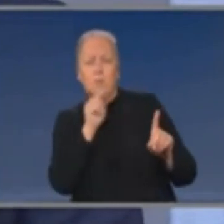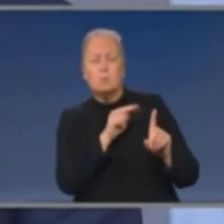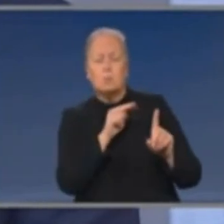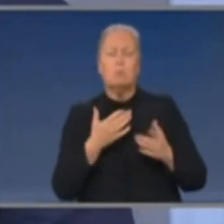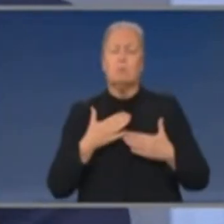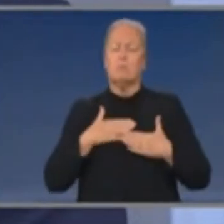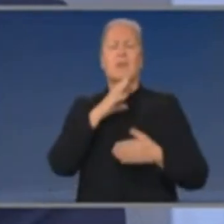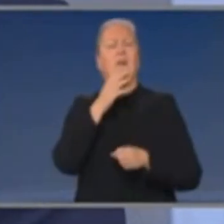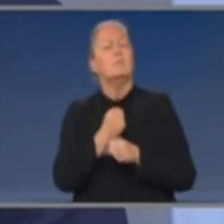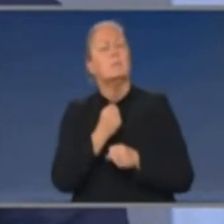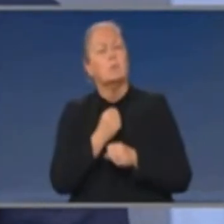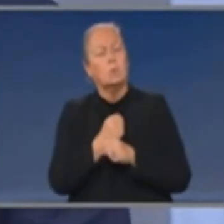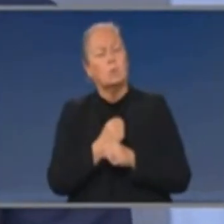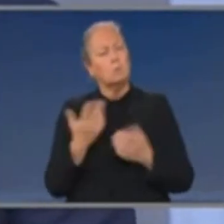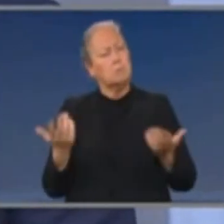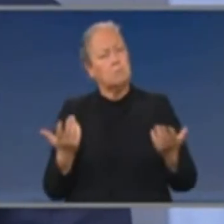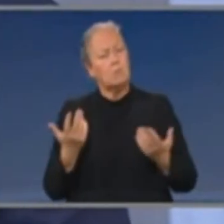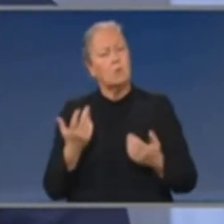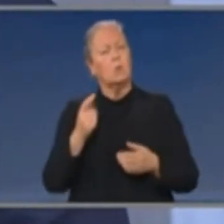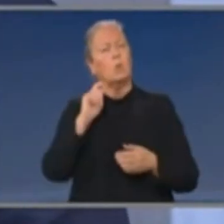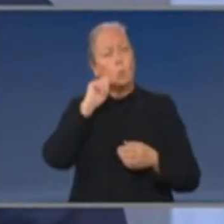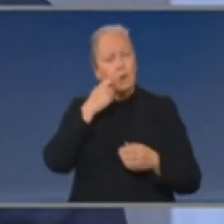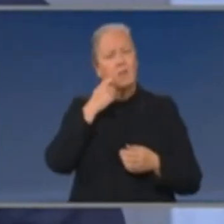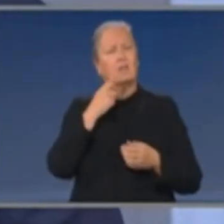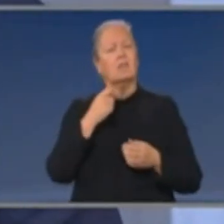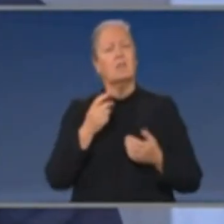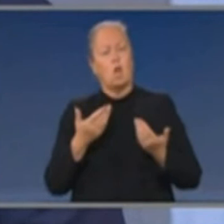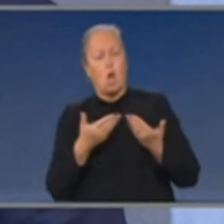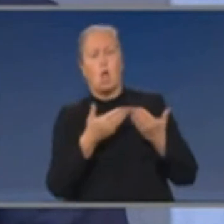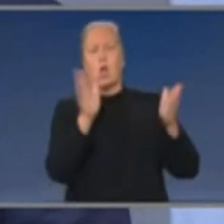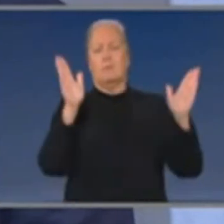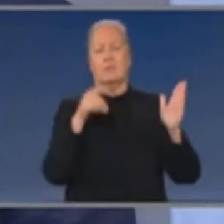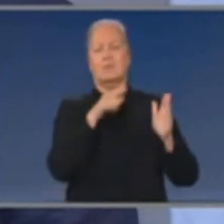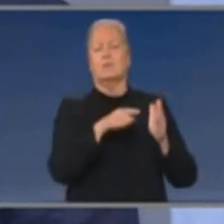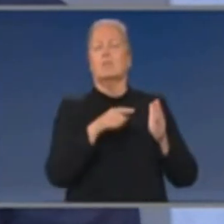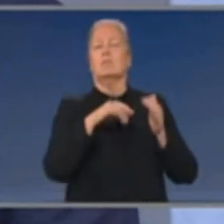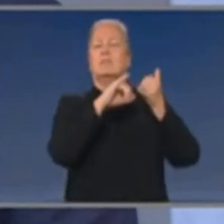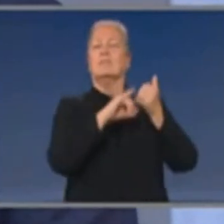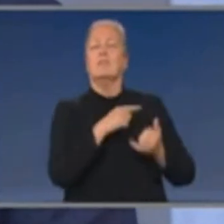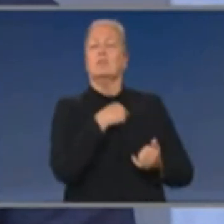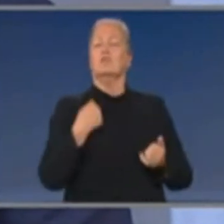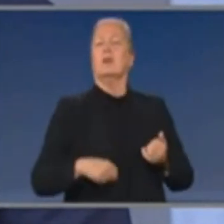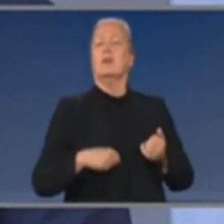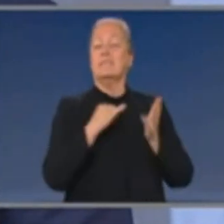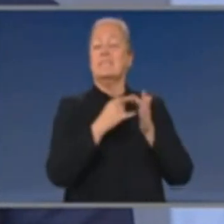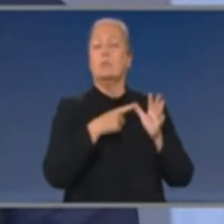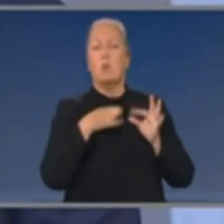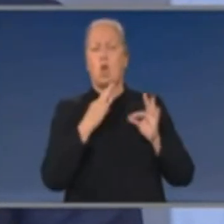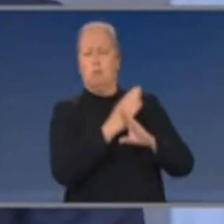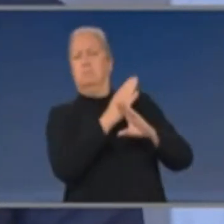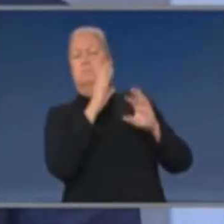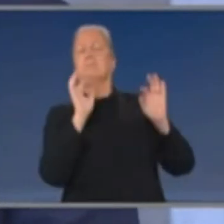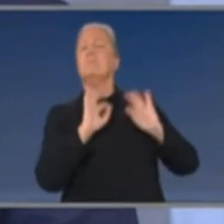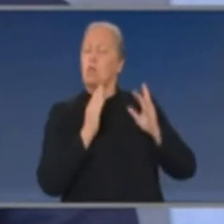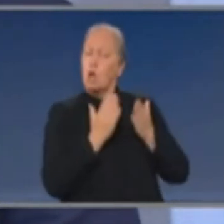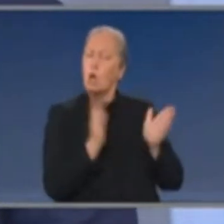will continue to adopt a very supportive position of freedom of navigation in the South China Sea. We back that up with our own actions and our own initiatives